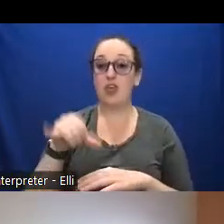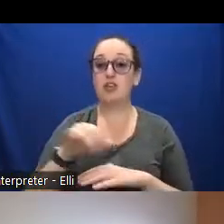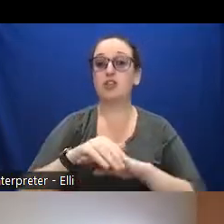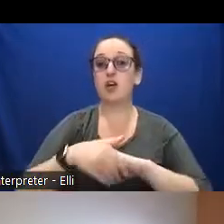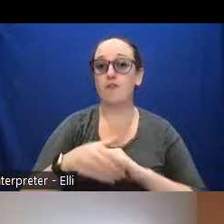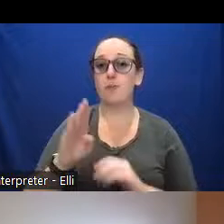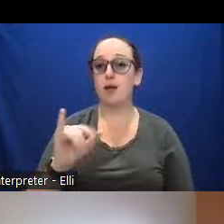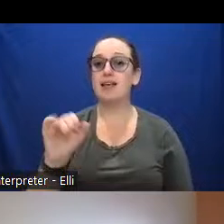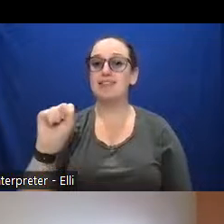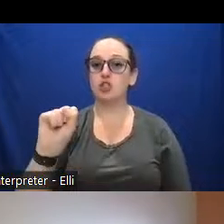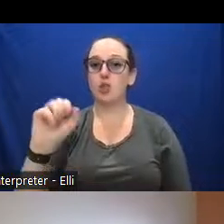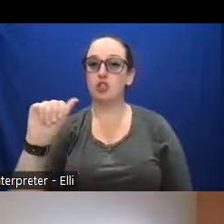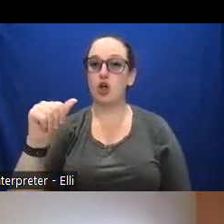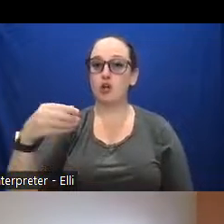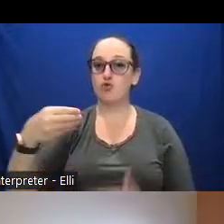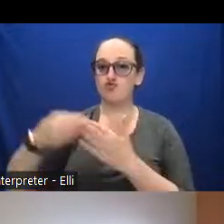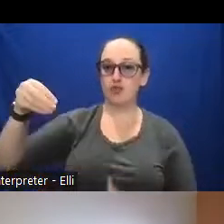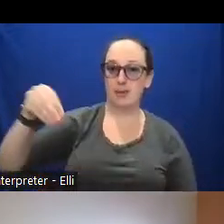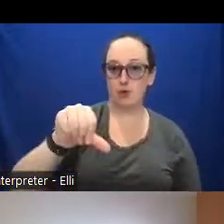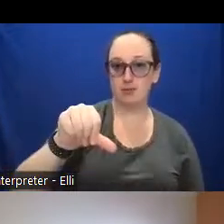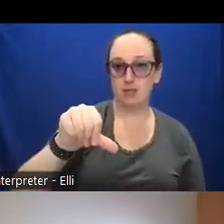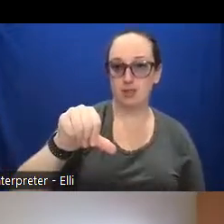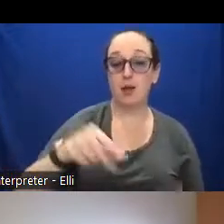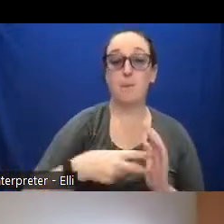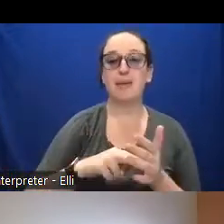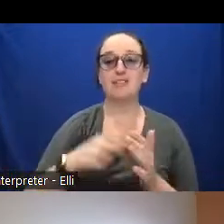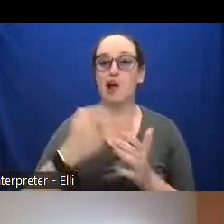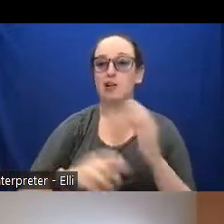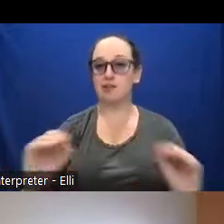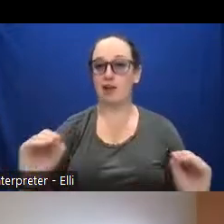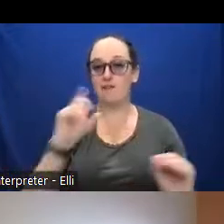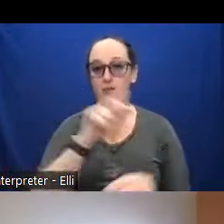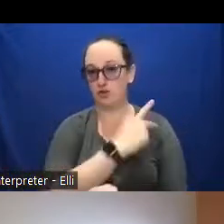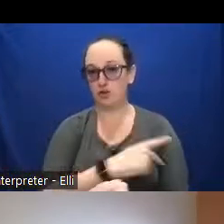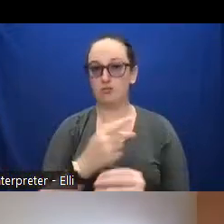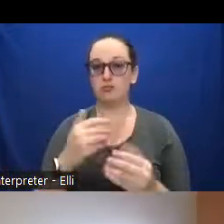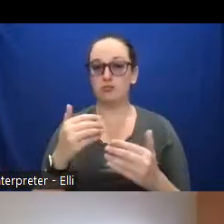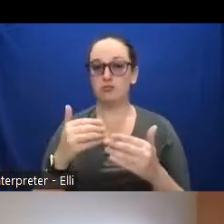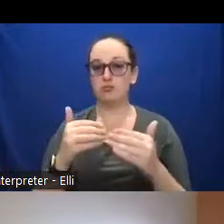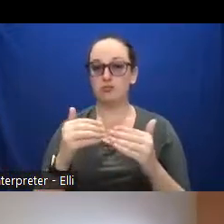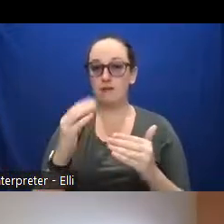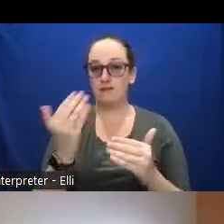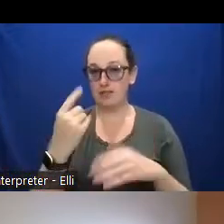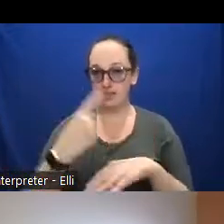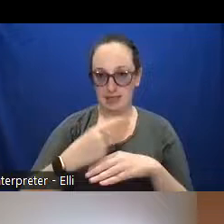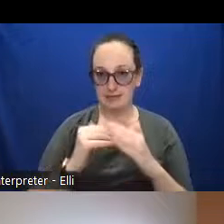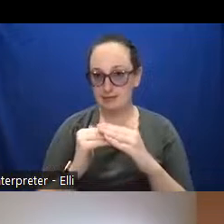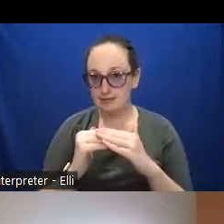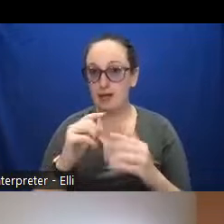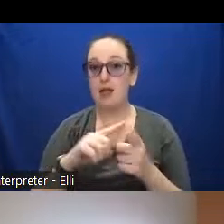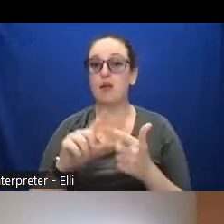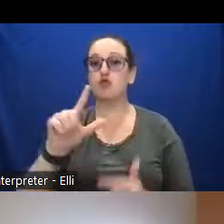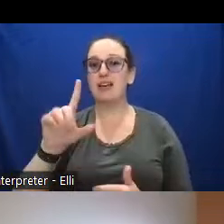assault reimbursement unit, and those are done at no cost to the patient, including the 28 days of